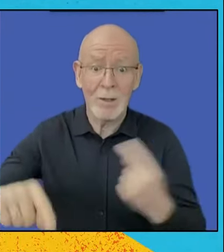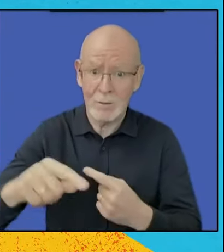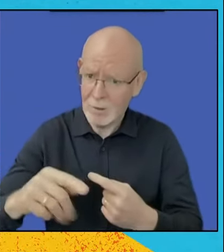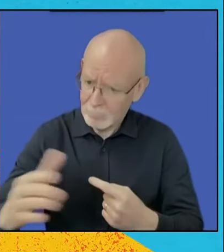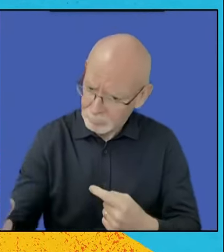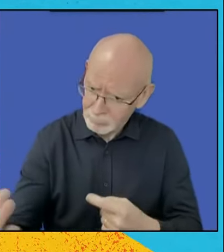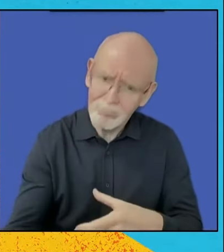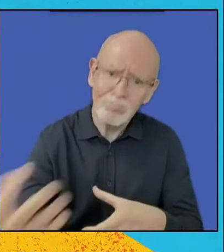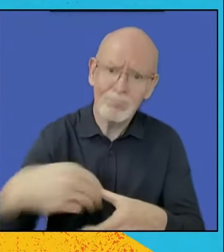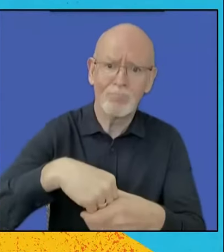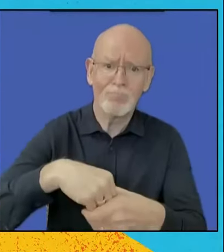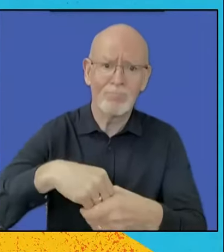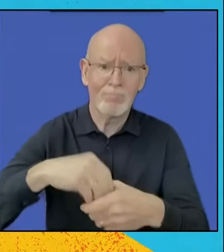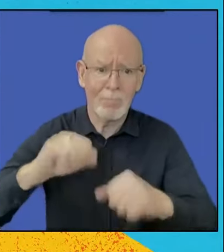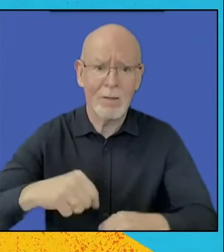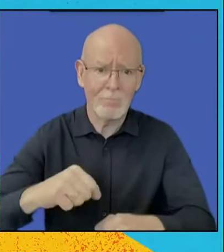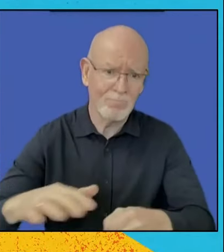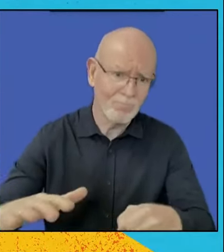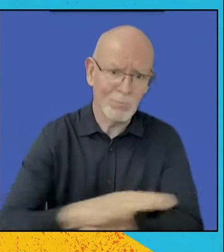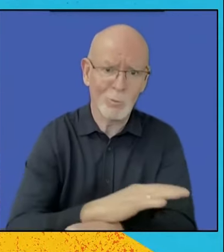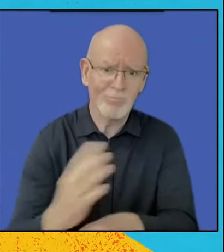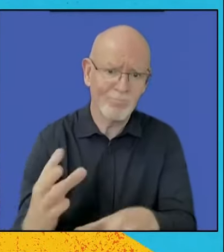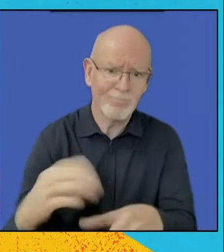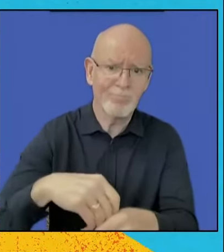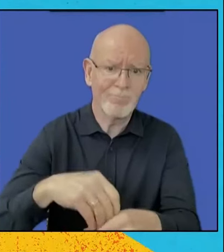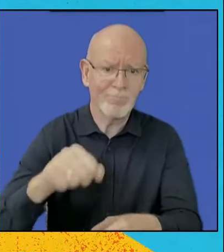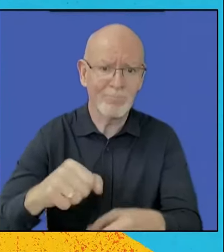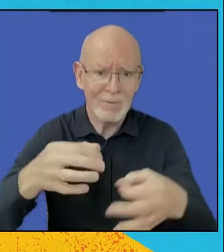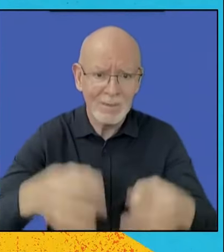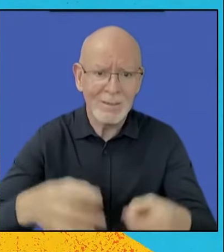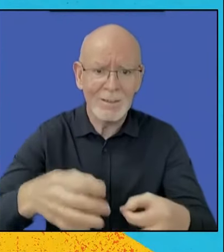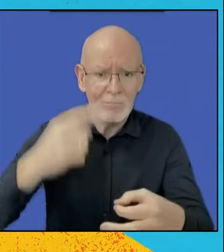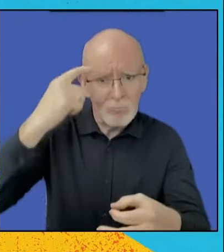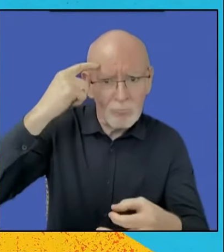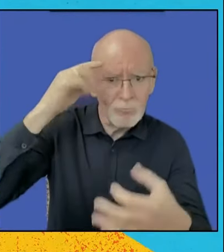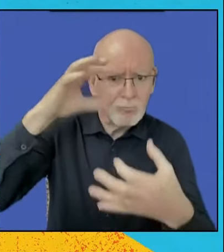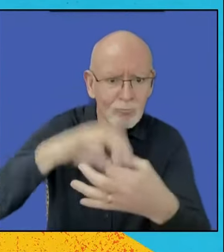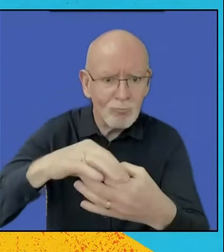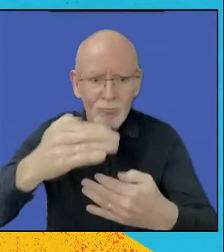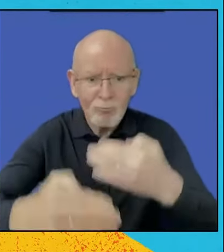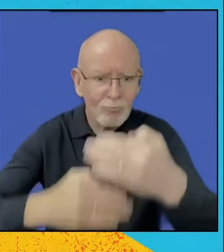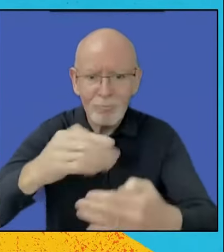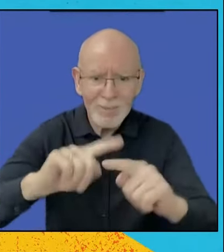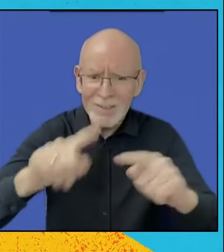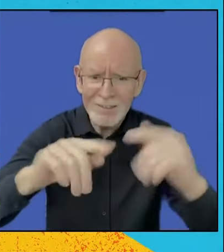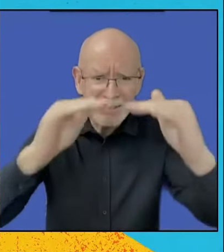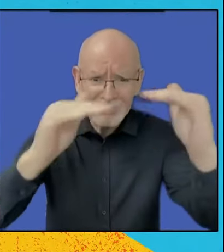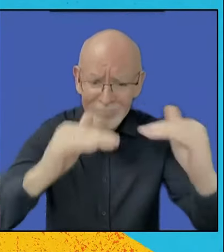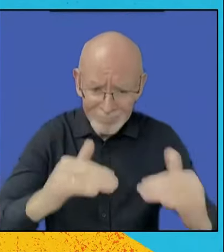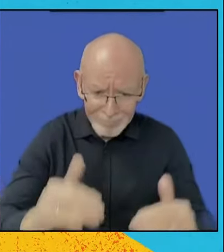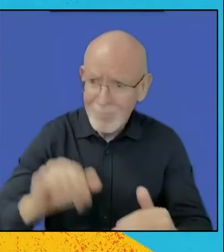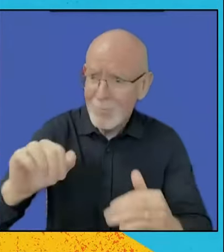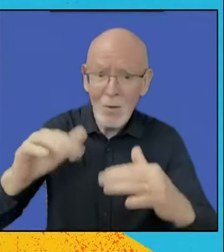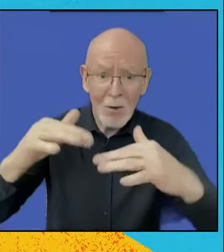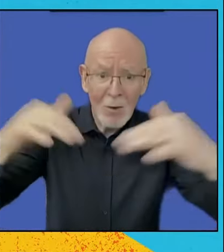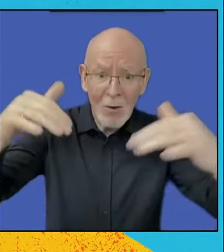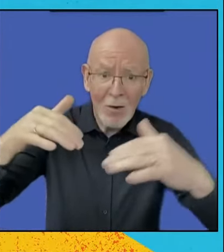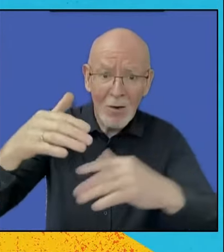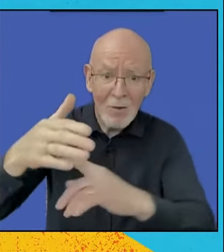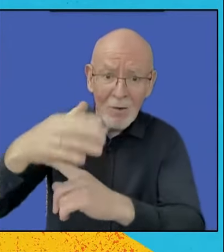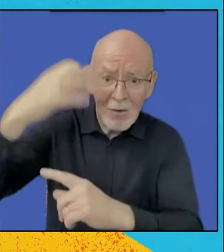taken important steps in that direction. In 2018, the Secretary General launched the first ever UN system-wide